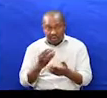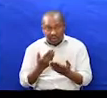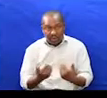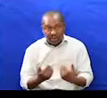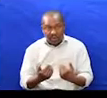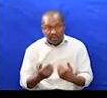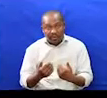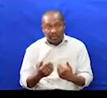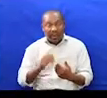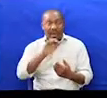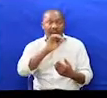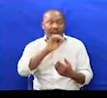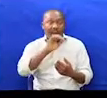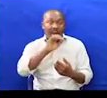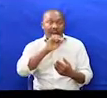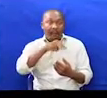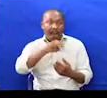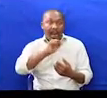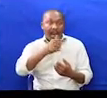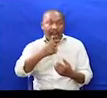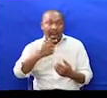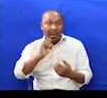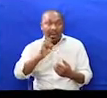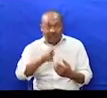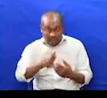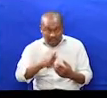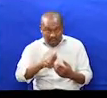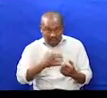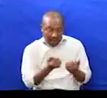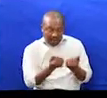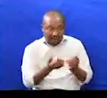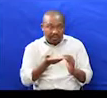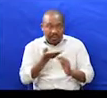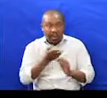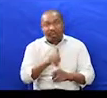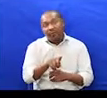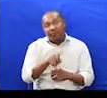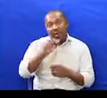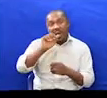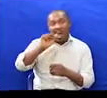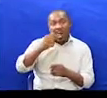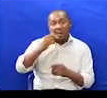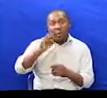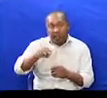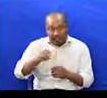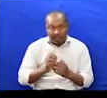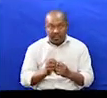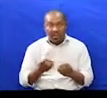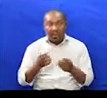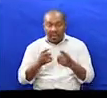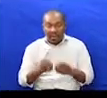of tiny particle called the atom. After that, Dalton gave